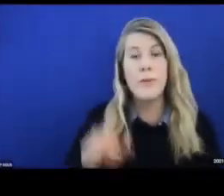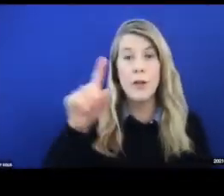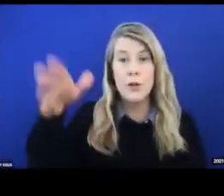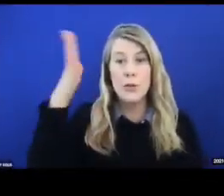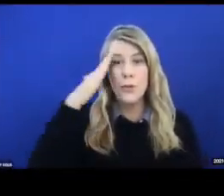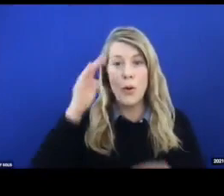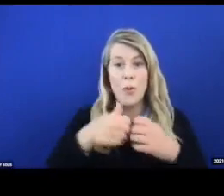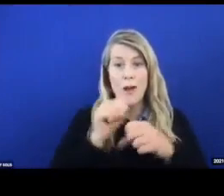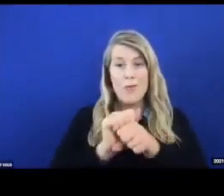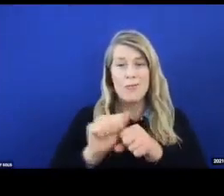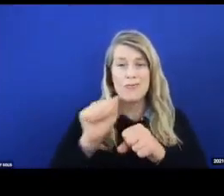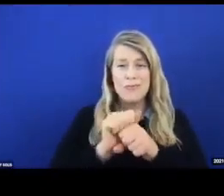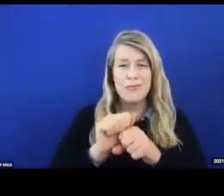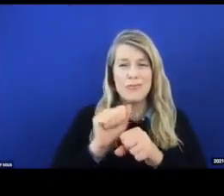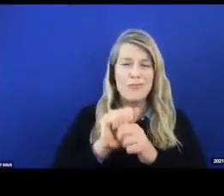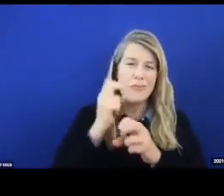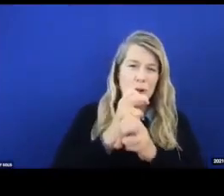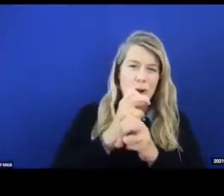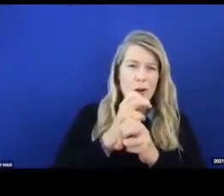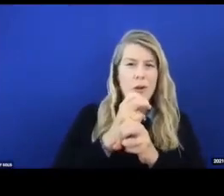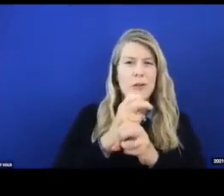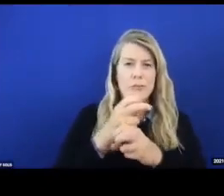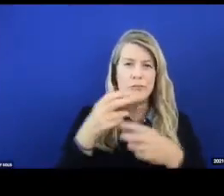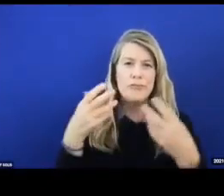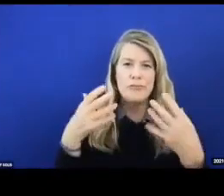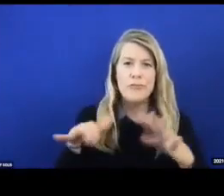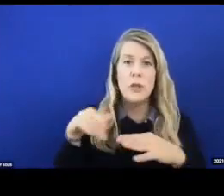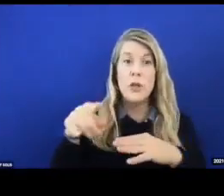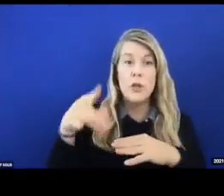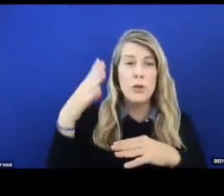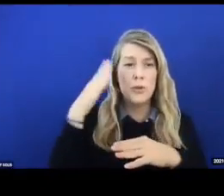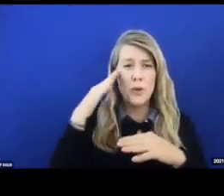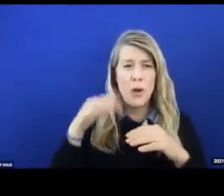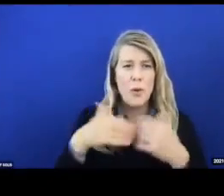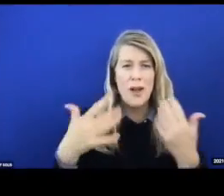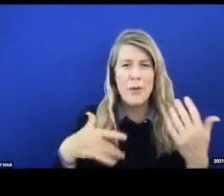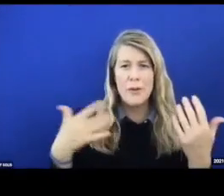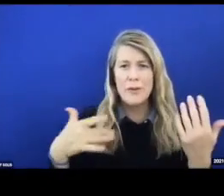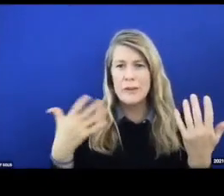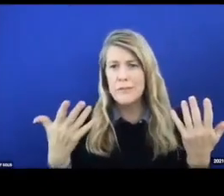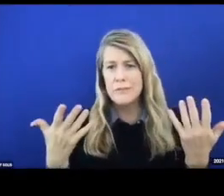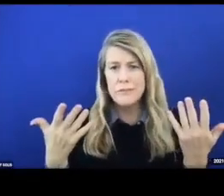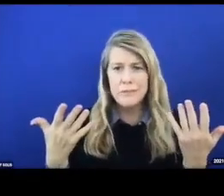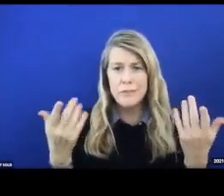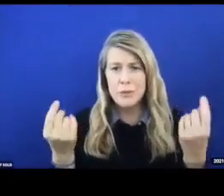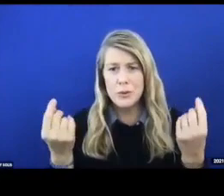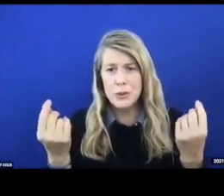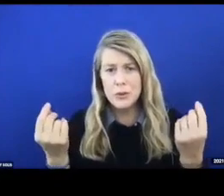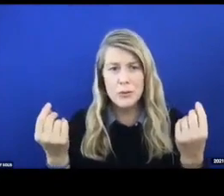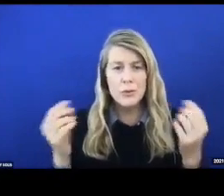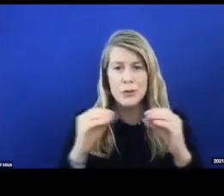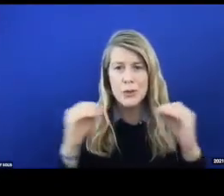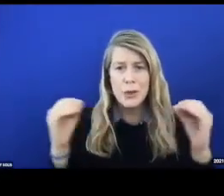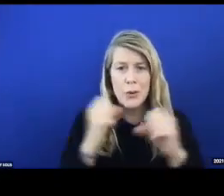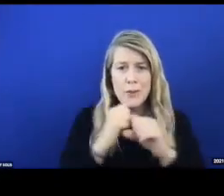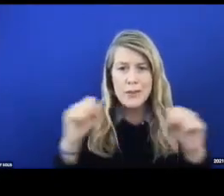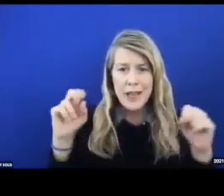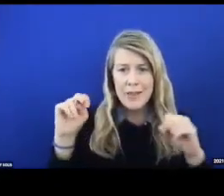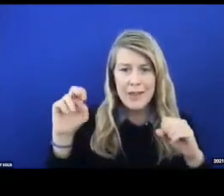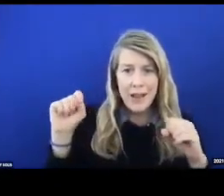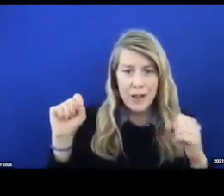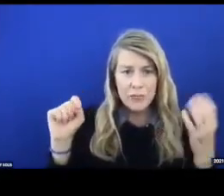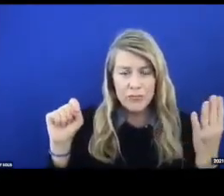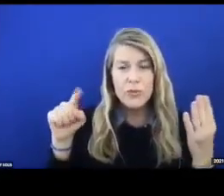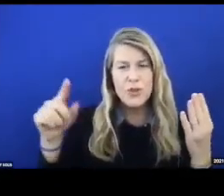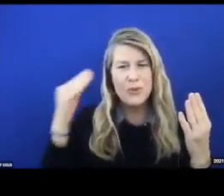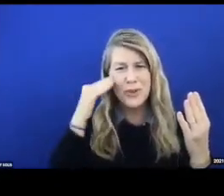You know what it's like to work hard. You know what it's like to live on the edge without a safety net. You know how